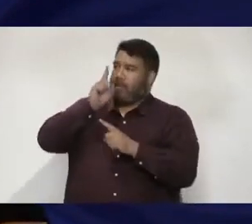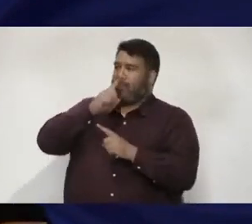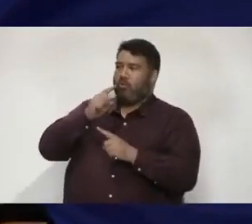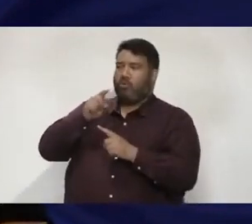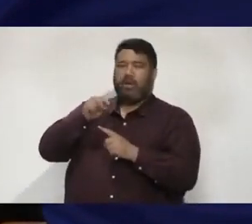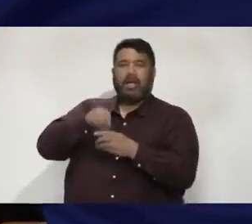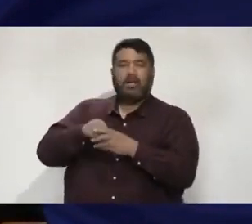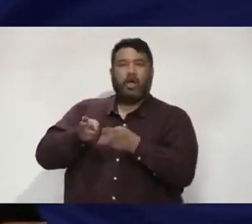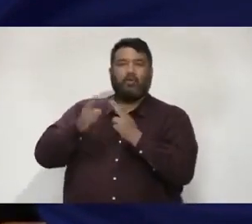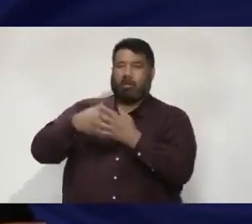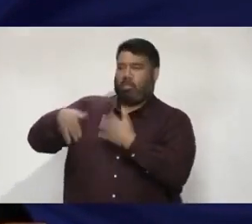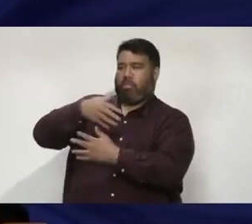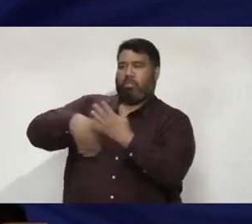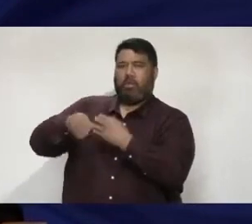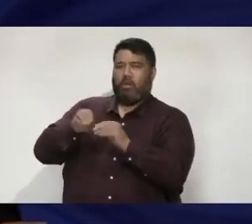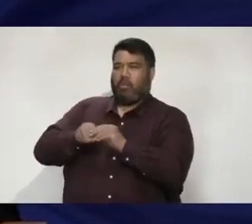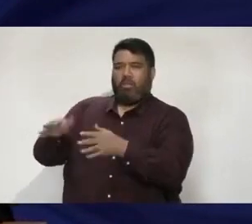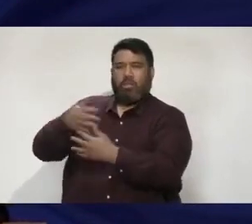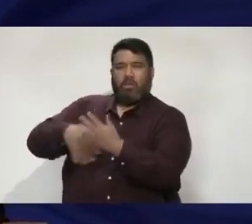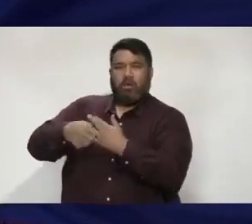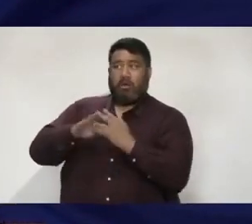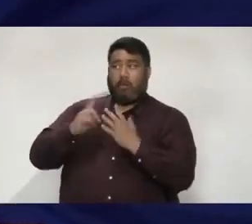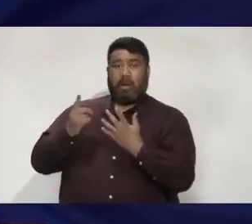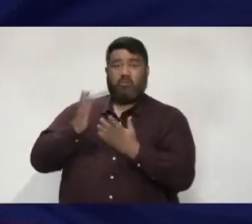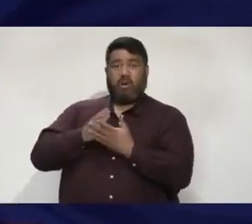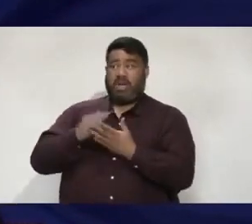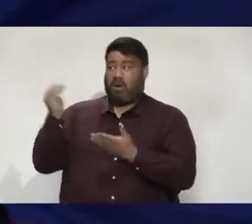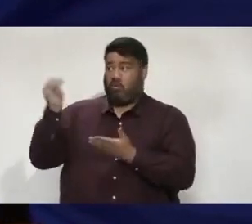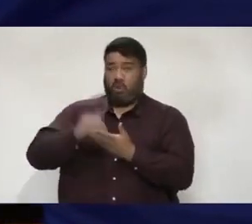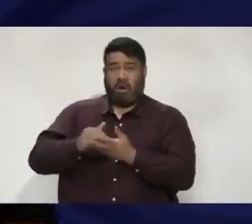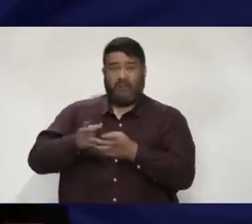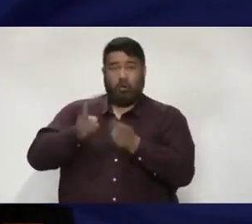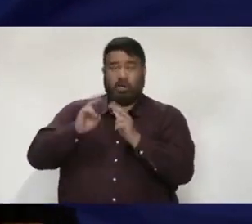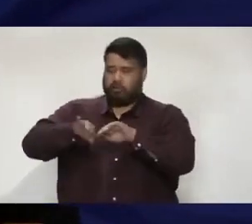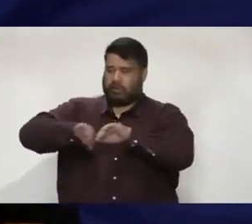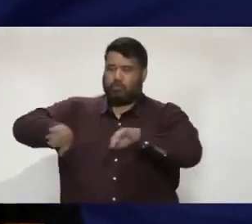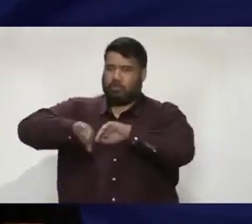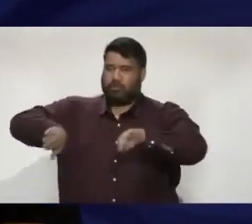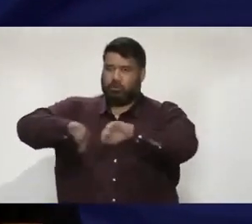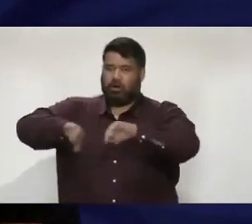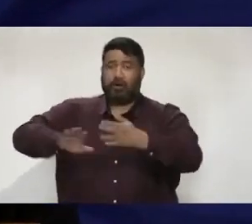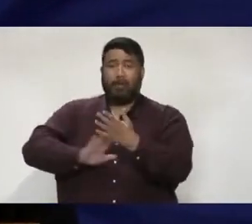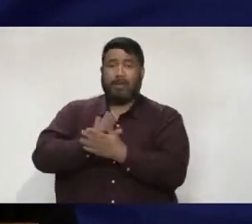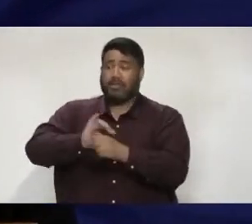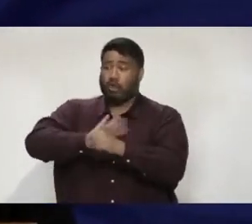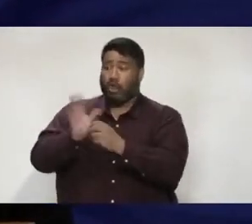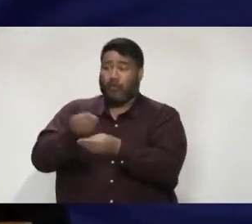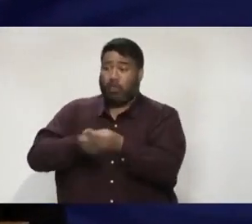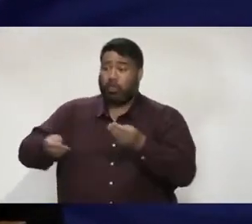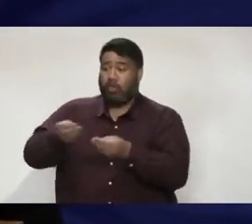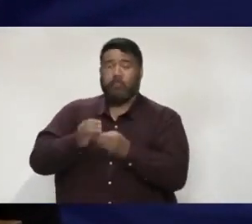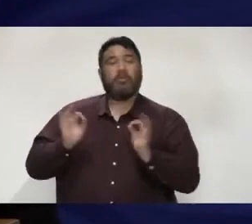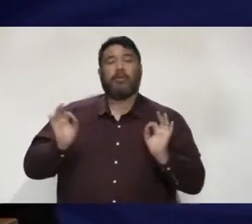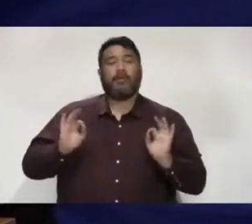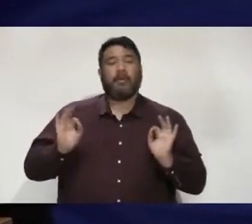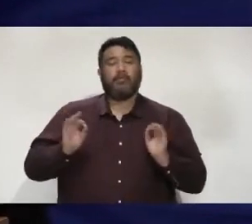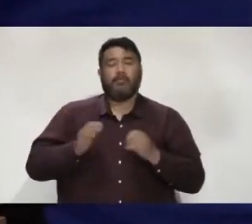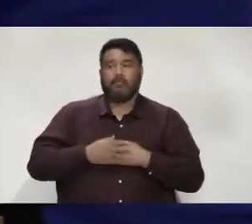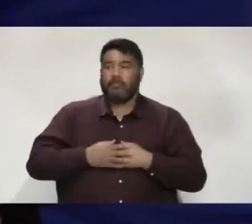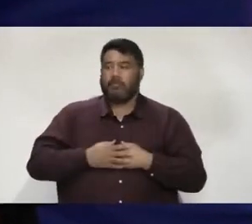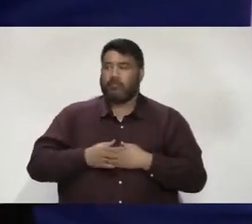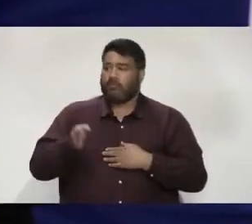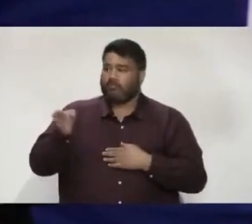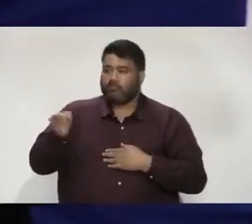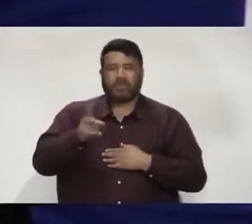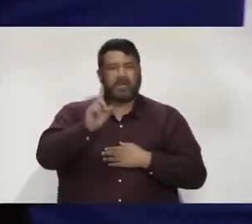is the success of the system that we are running. The source of the infection in terms of the Auckland cluster, that's still a mystery,